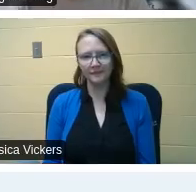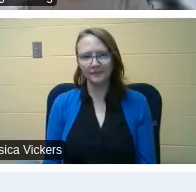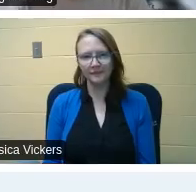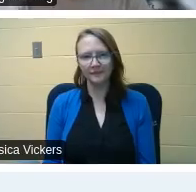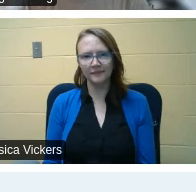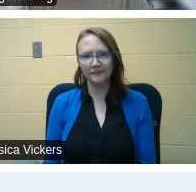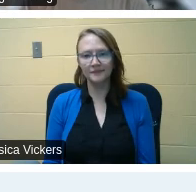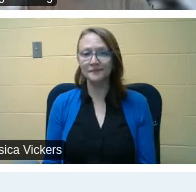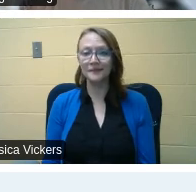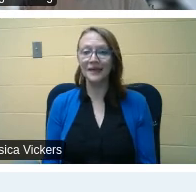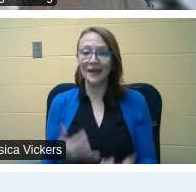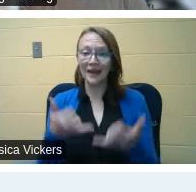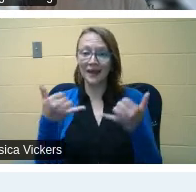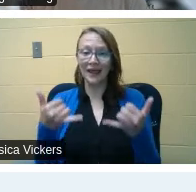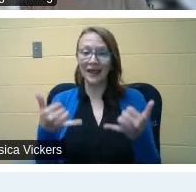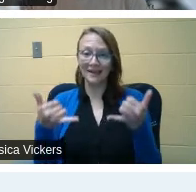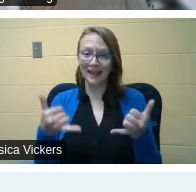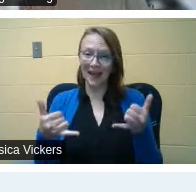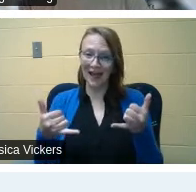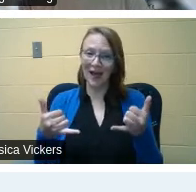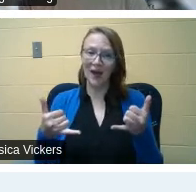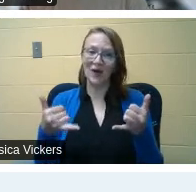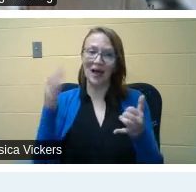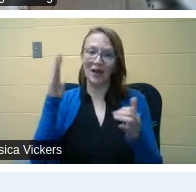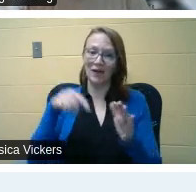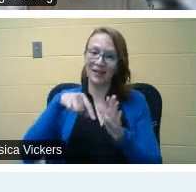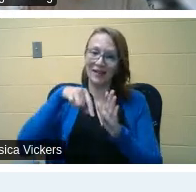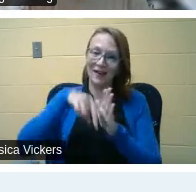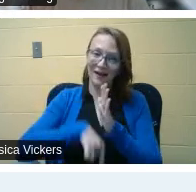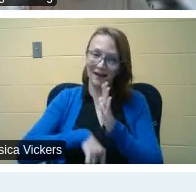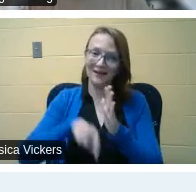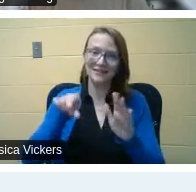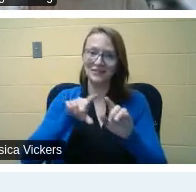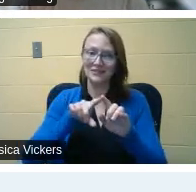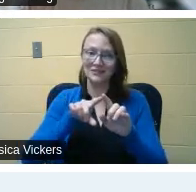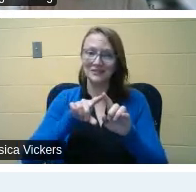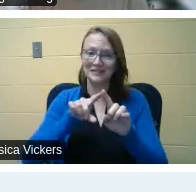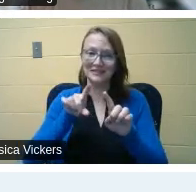And now to dive into the 8 things to try with OctoStudio,